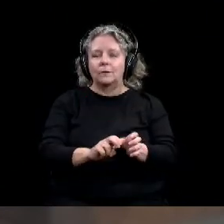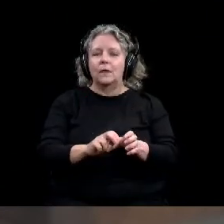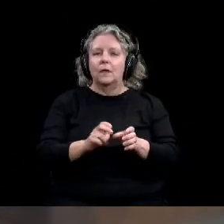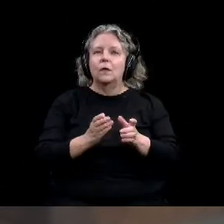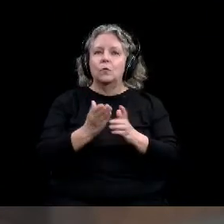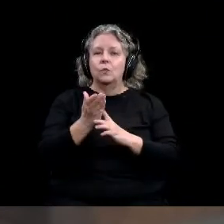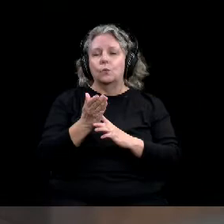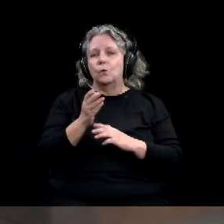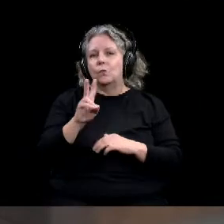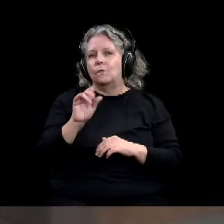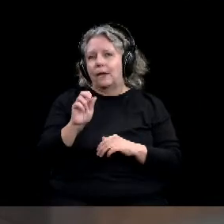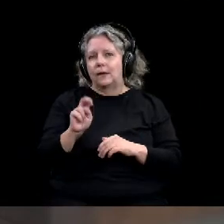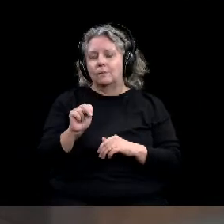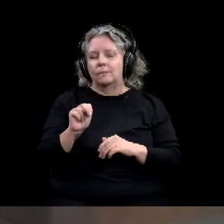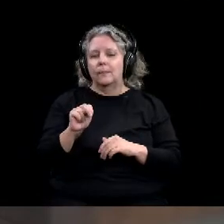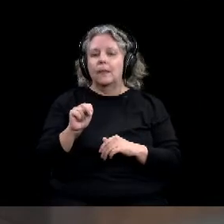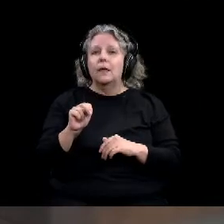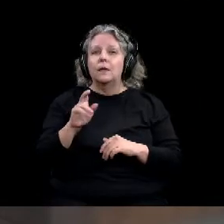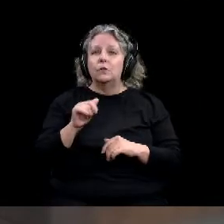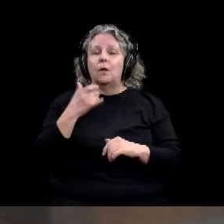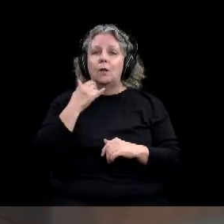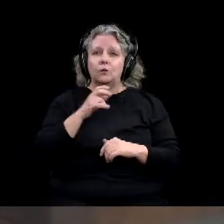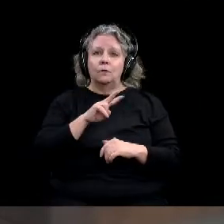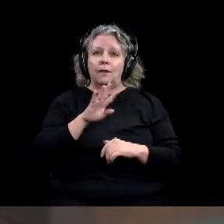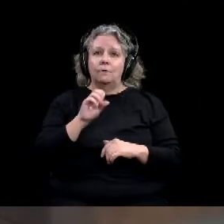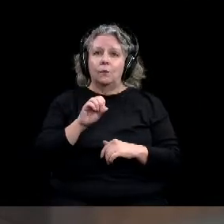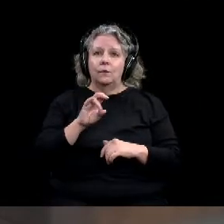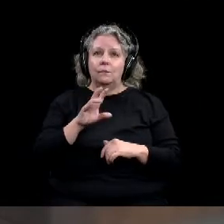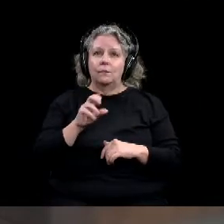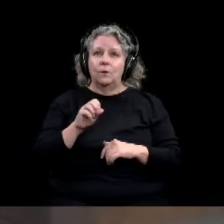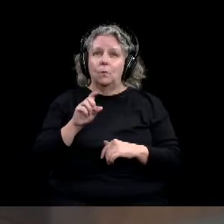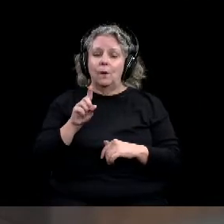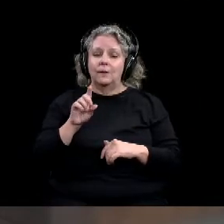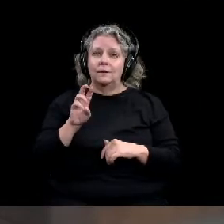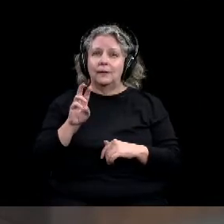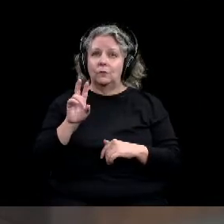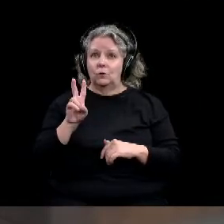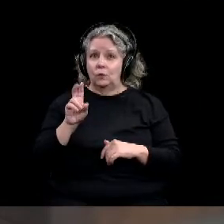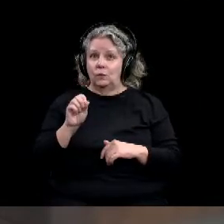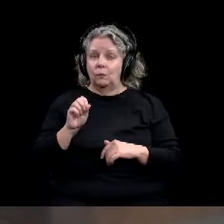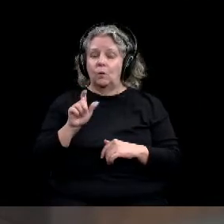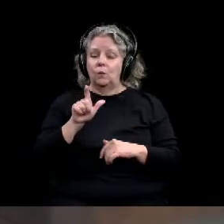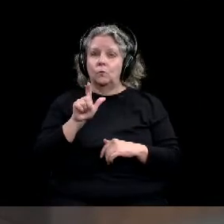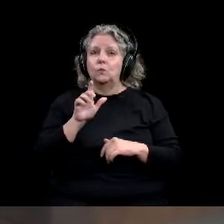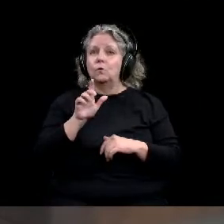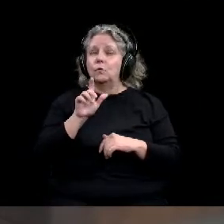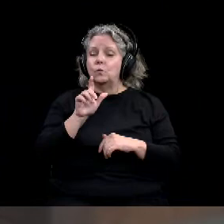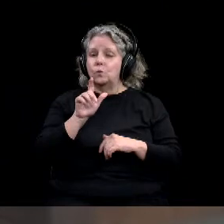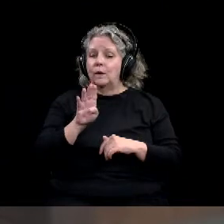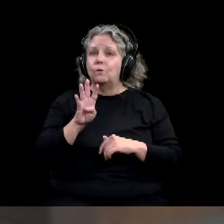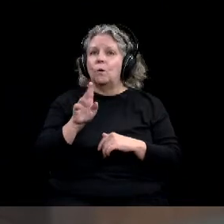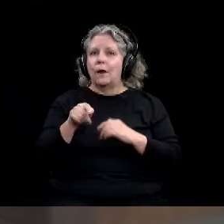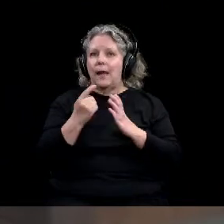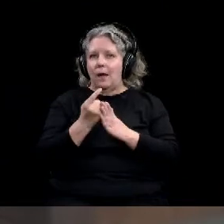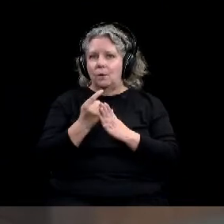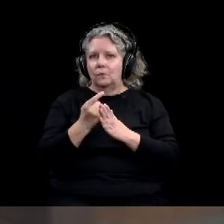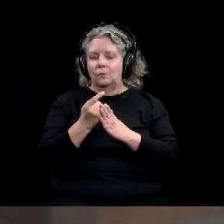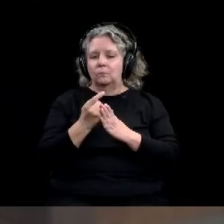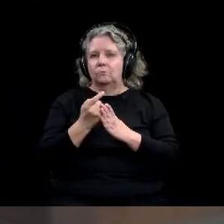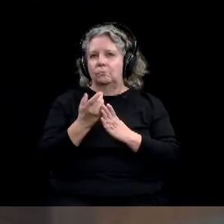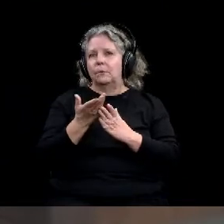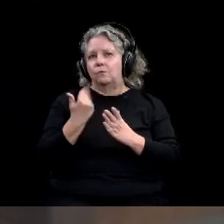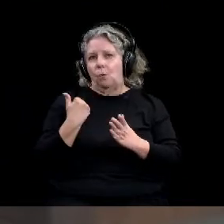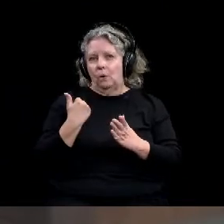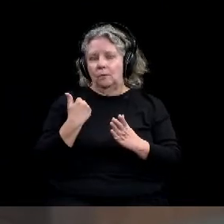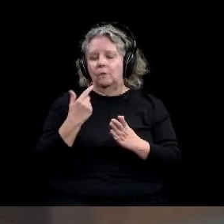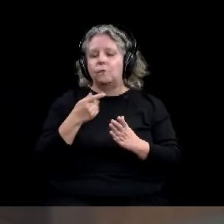254-750-1620 24 hours in advance of your appointment to schedule a ride. City and county leadership and the public health district staff are working